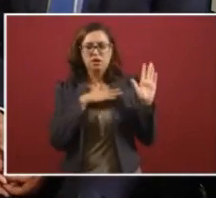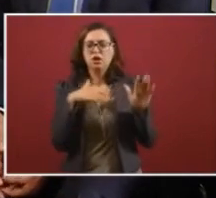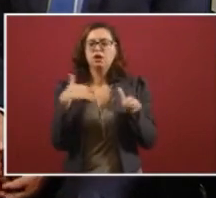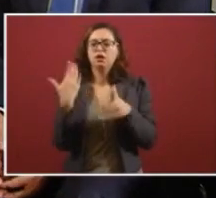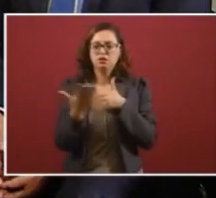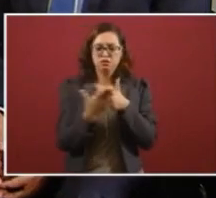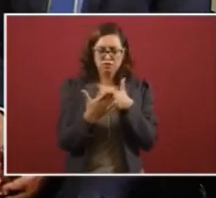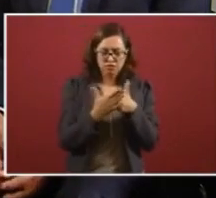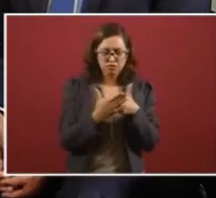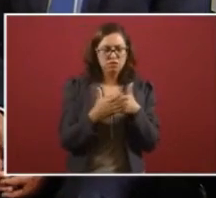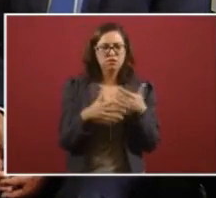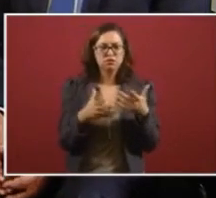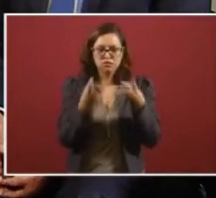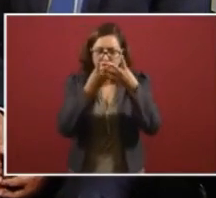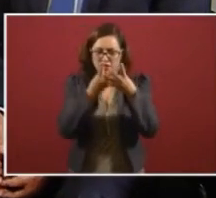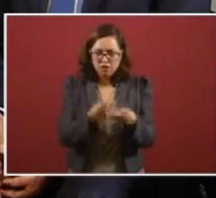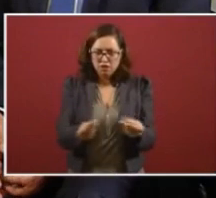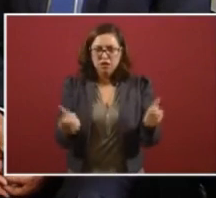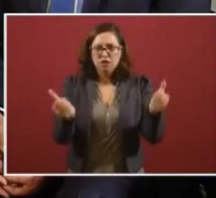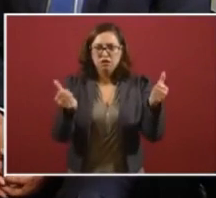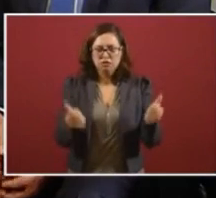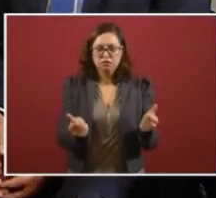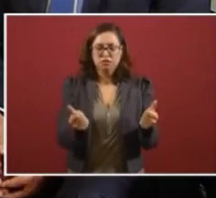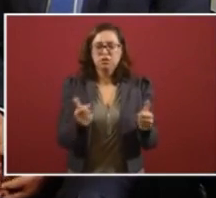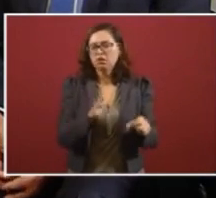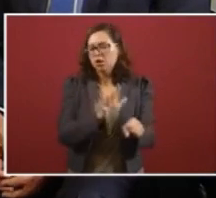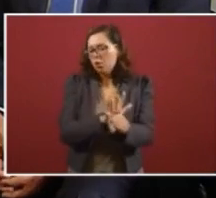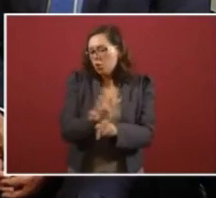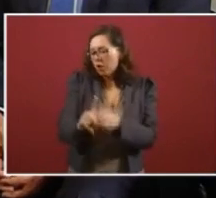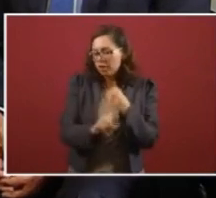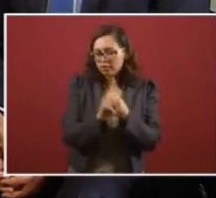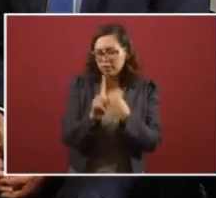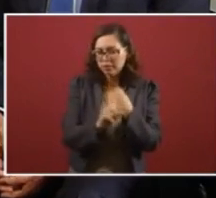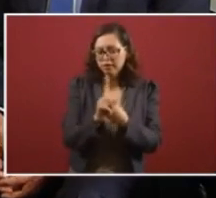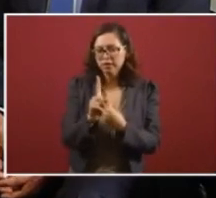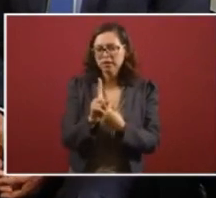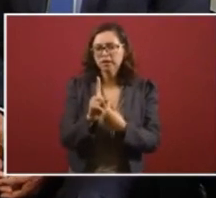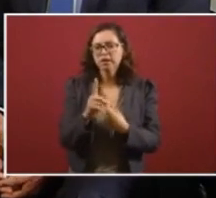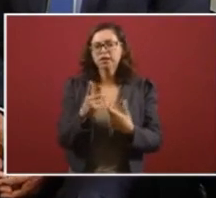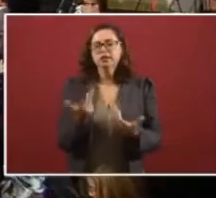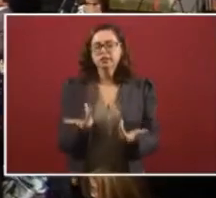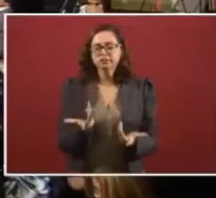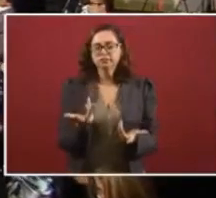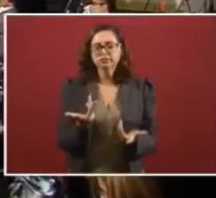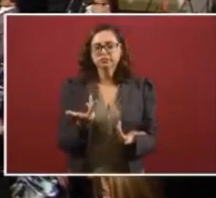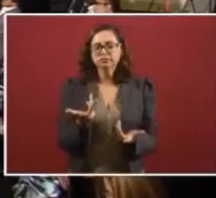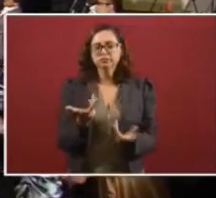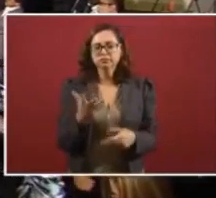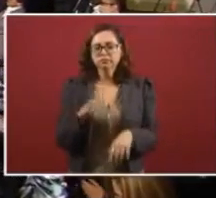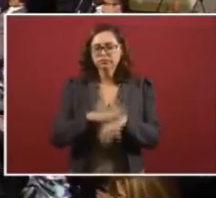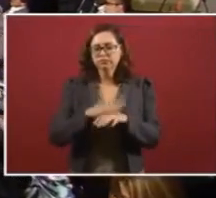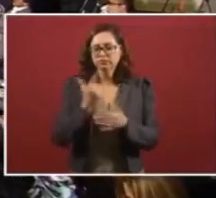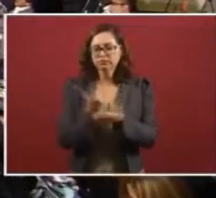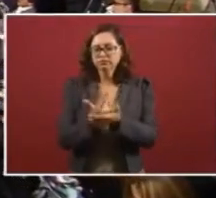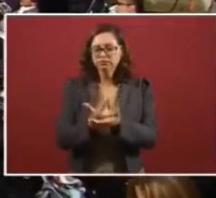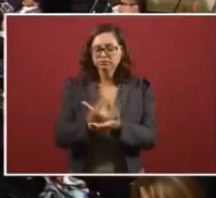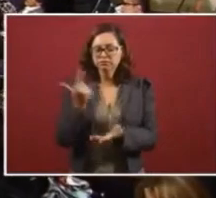owners to resolve agreement, come to agreements with